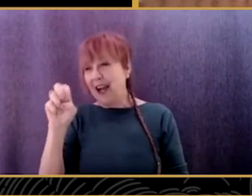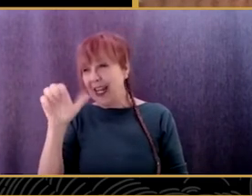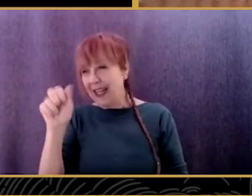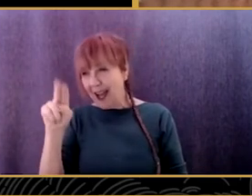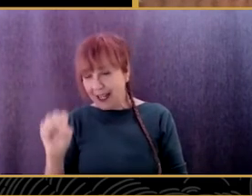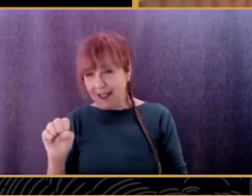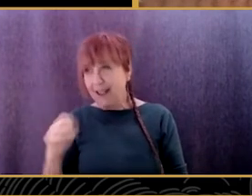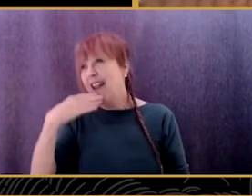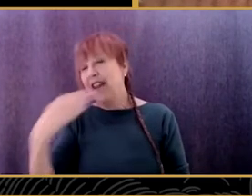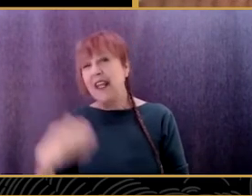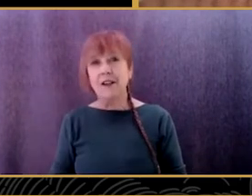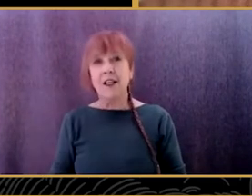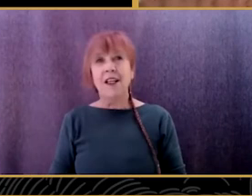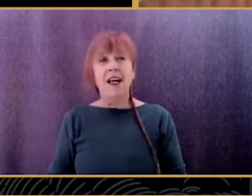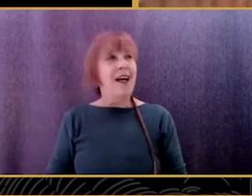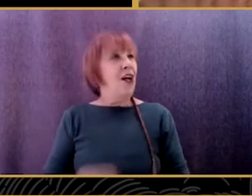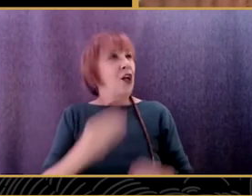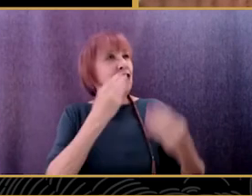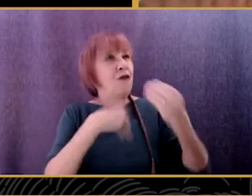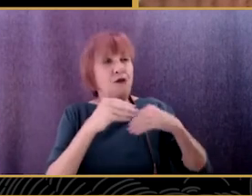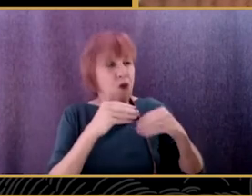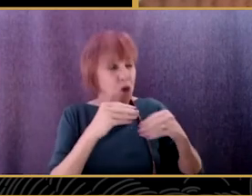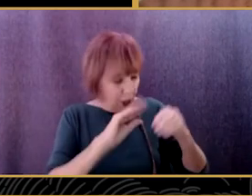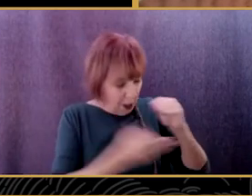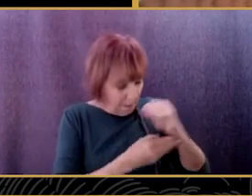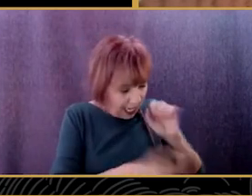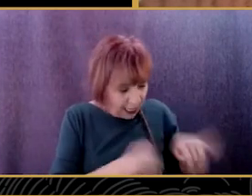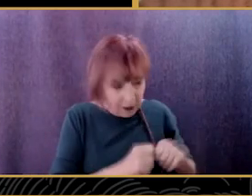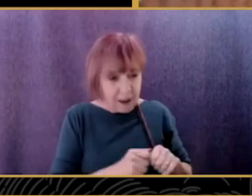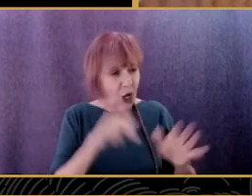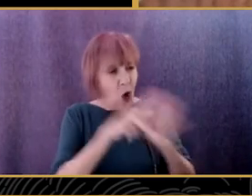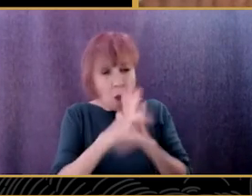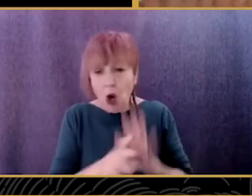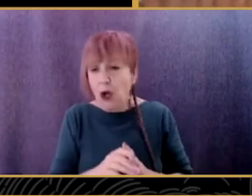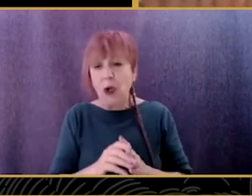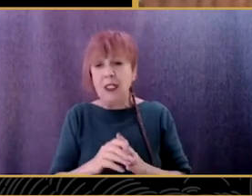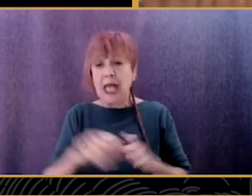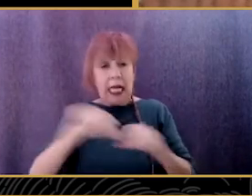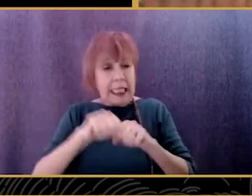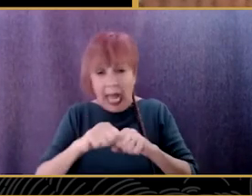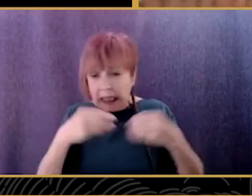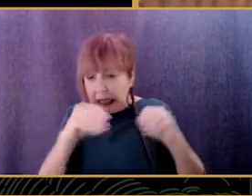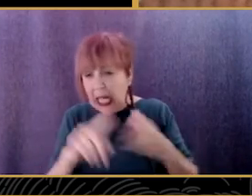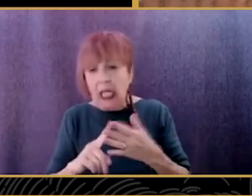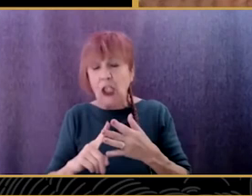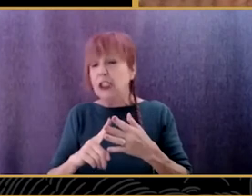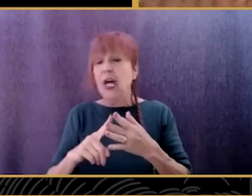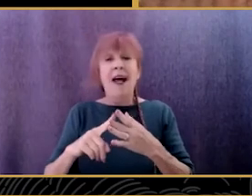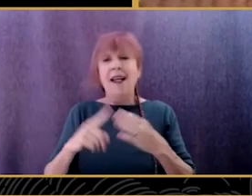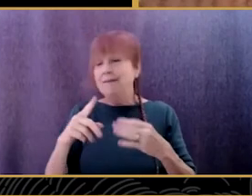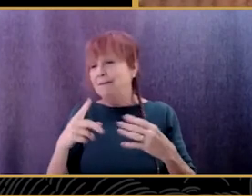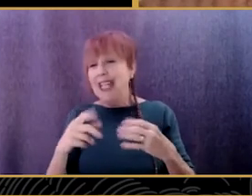Thank you To the grocery baggers Murderers Pump jockeys Booksellers Bass players